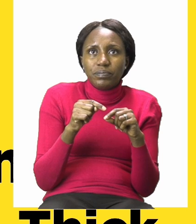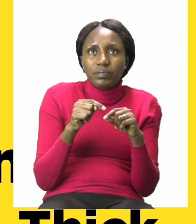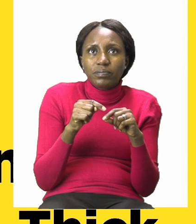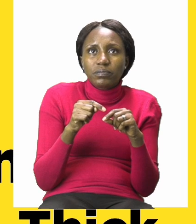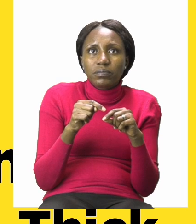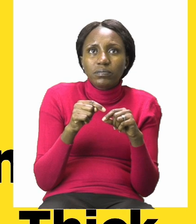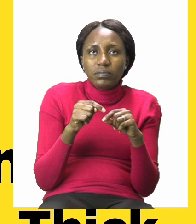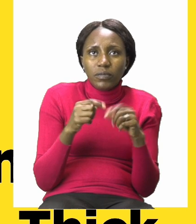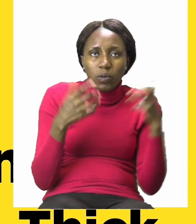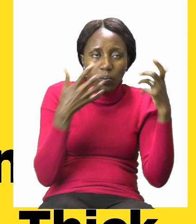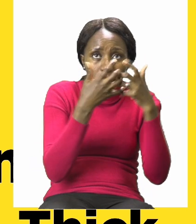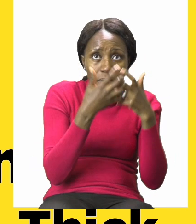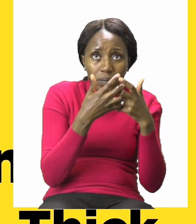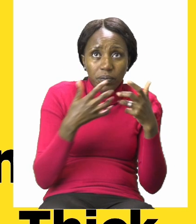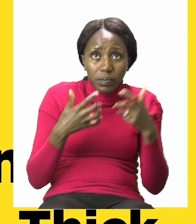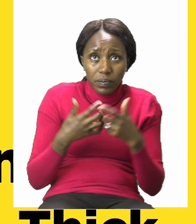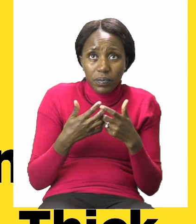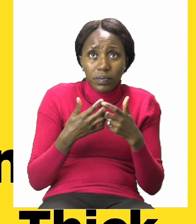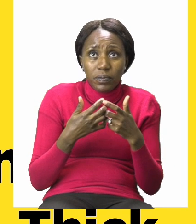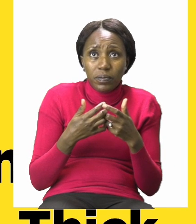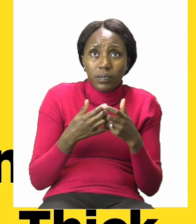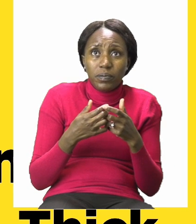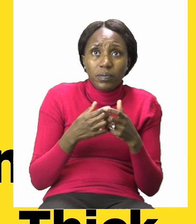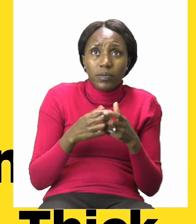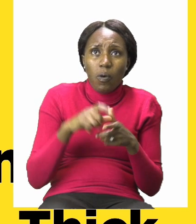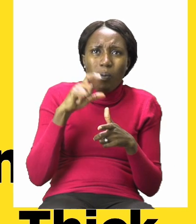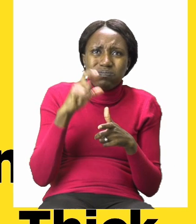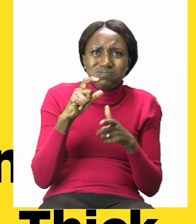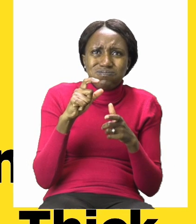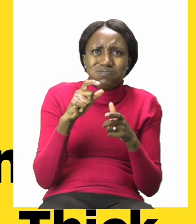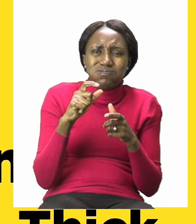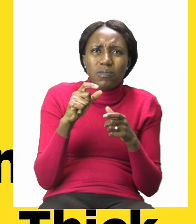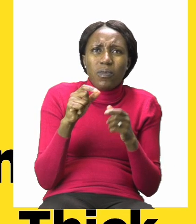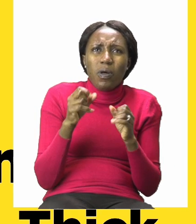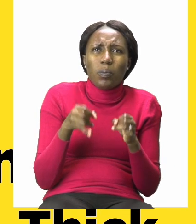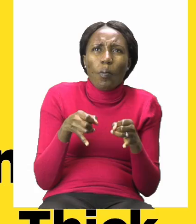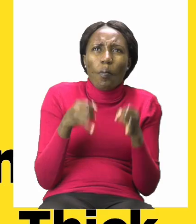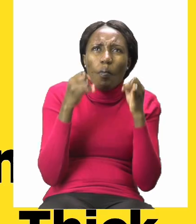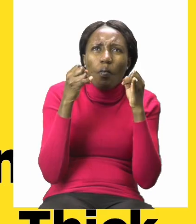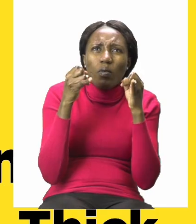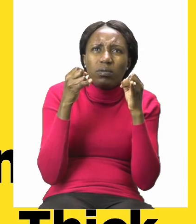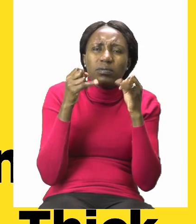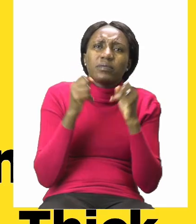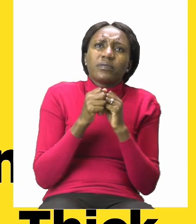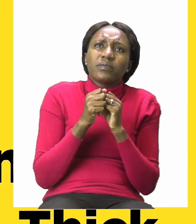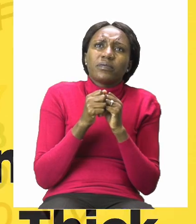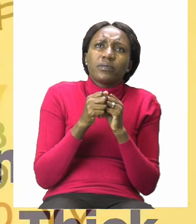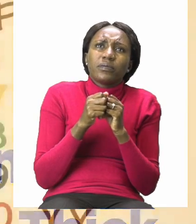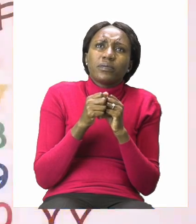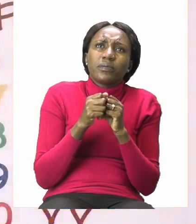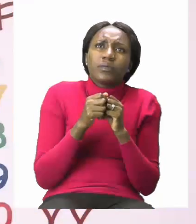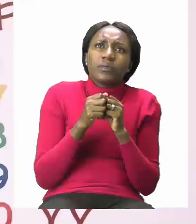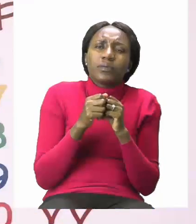doing matching thick and thin and the number 4.